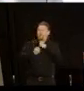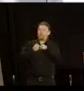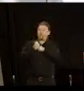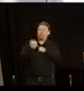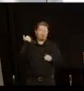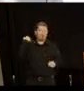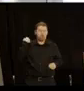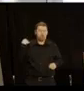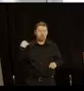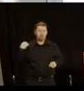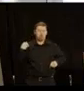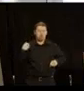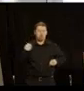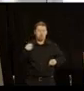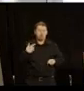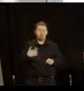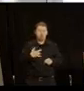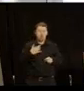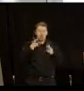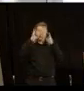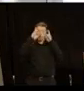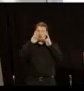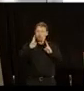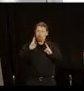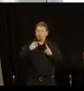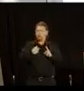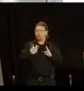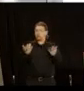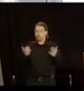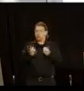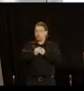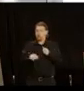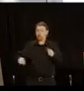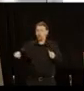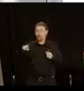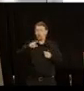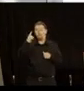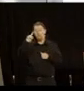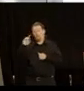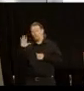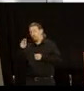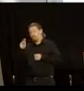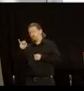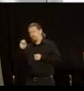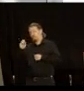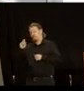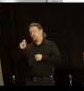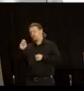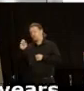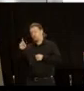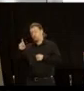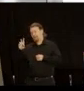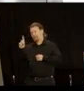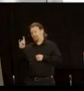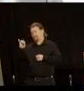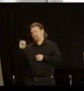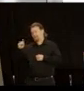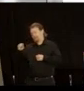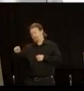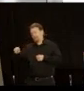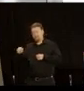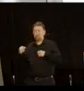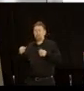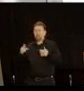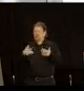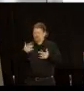I'm just really honored to be here tonight on behalf of Commissioner Diaz and the Department of Education. So thank you so much. I'm so excited to